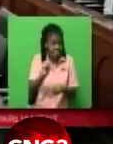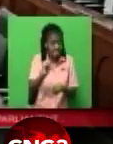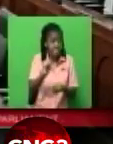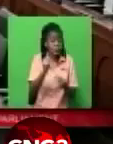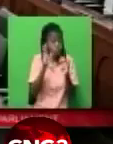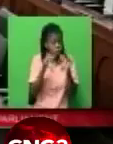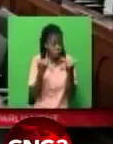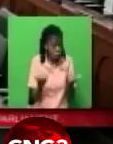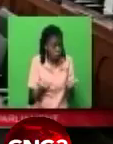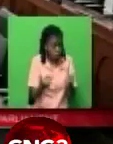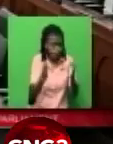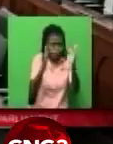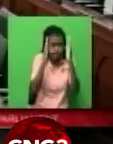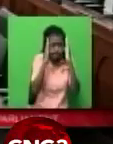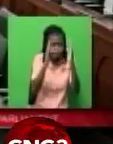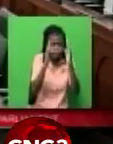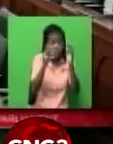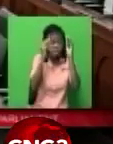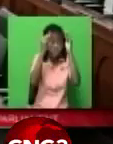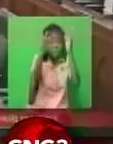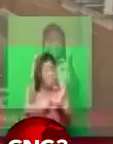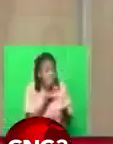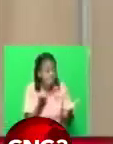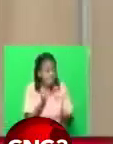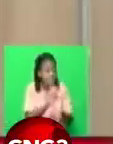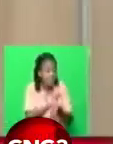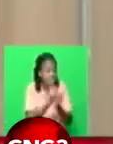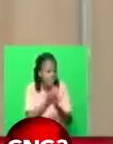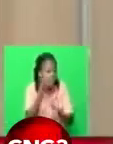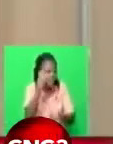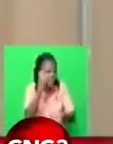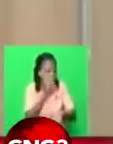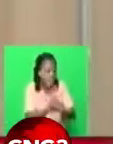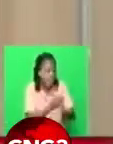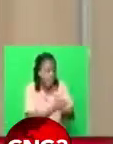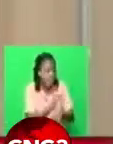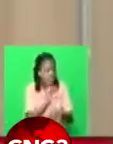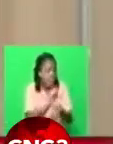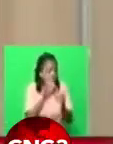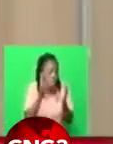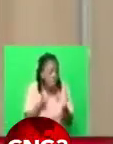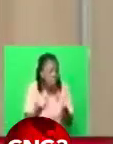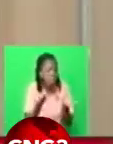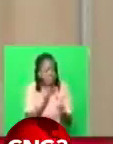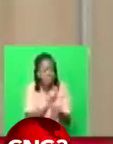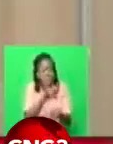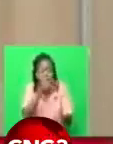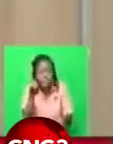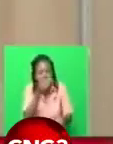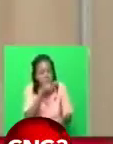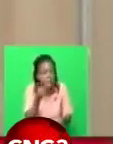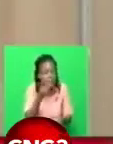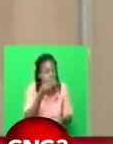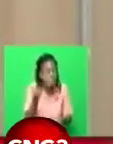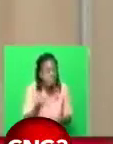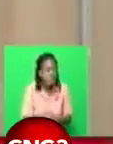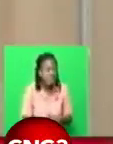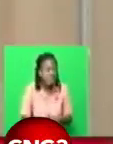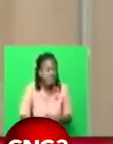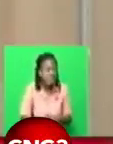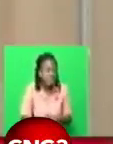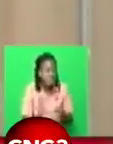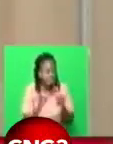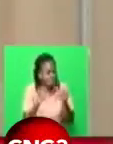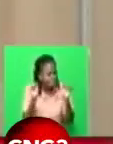on Thursday that her ministry is working on devising a policy that will address all the issues. We understand